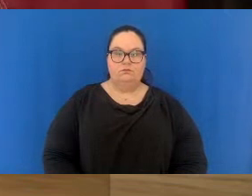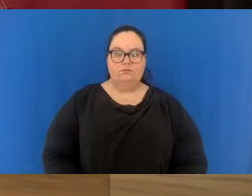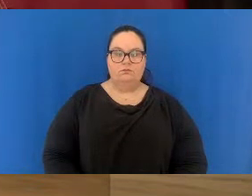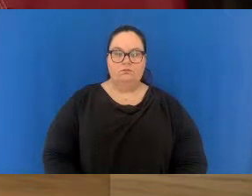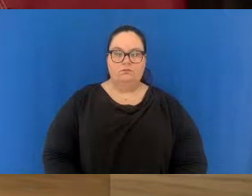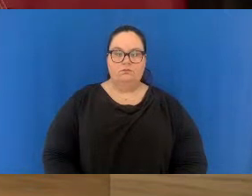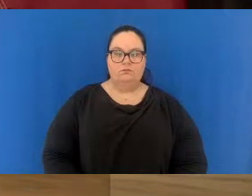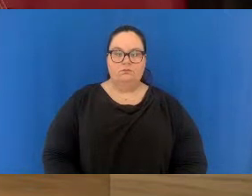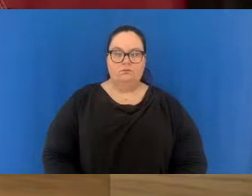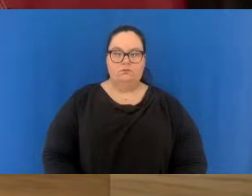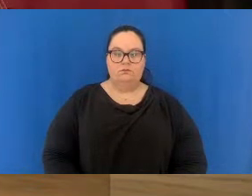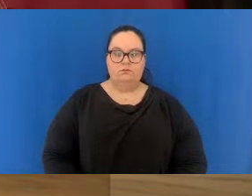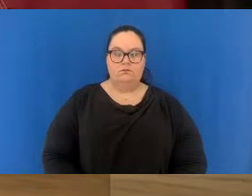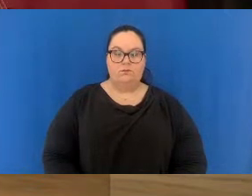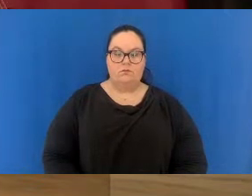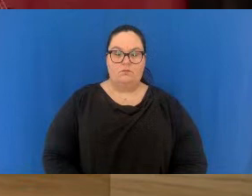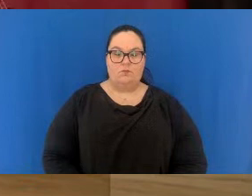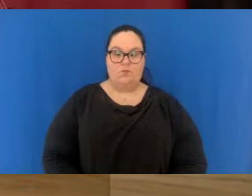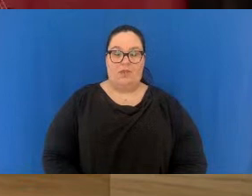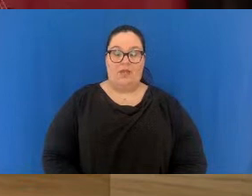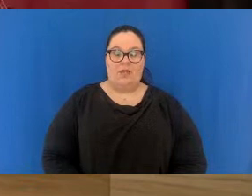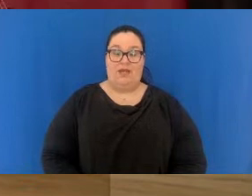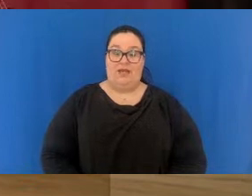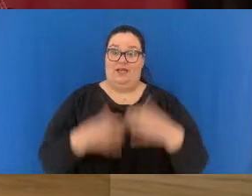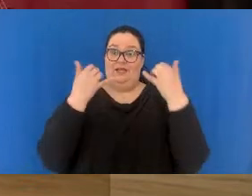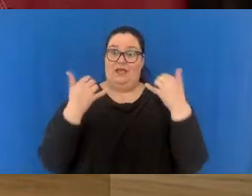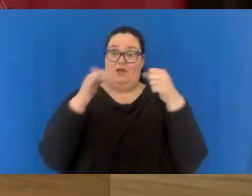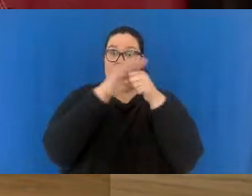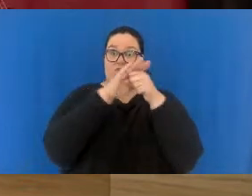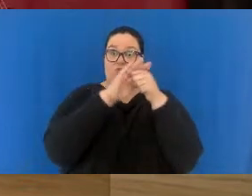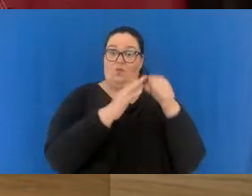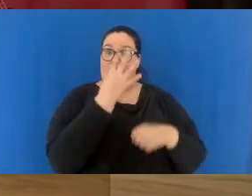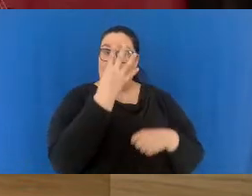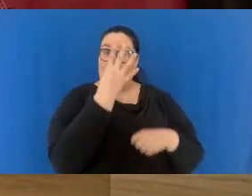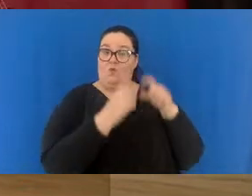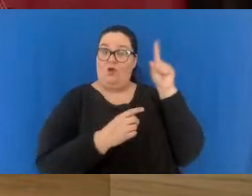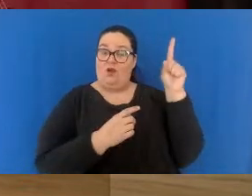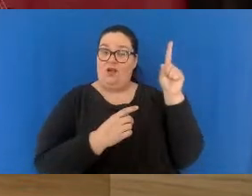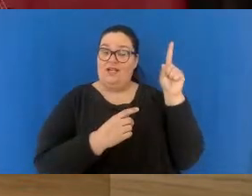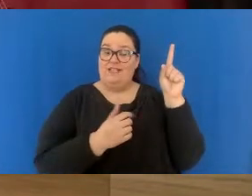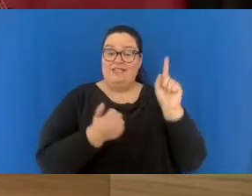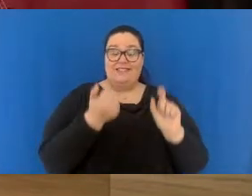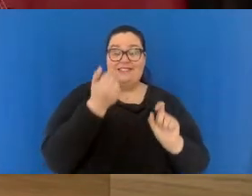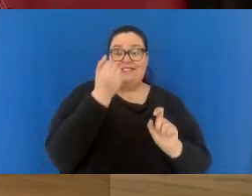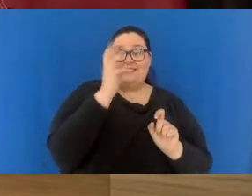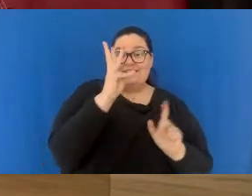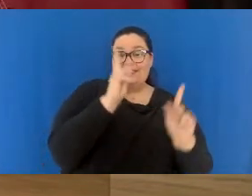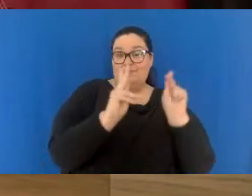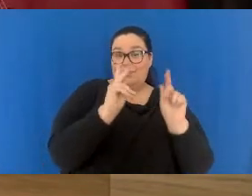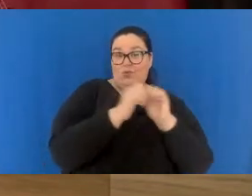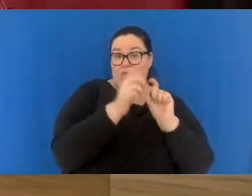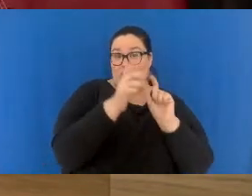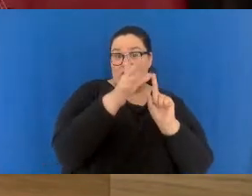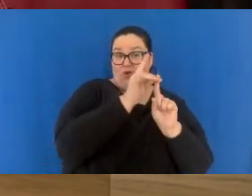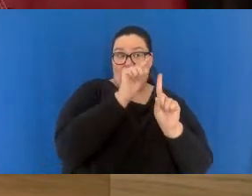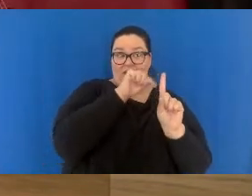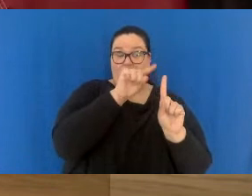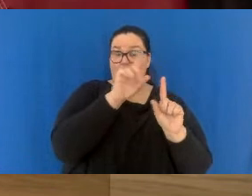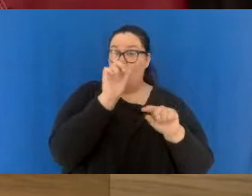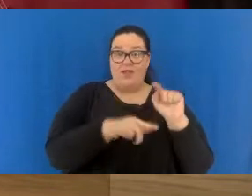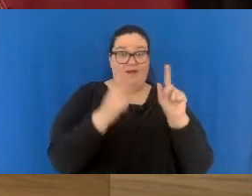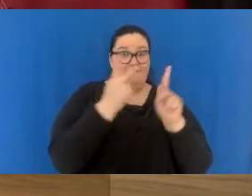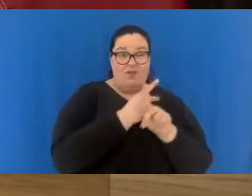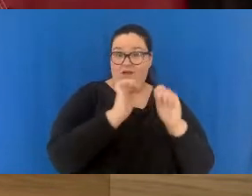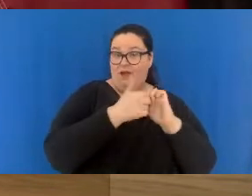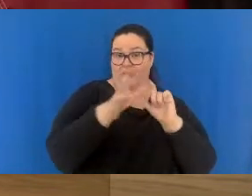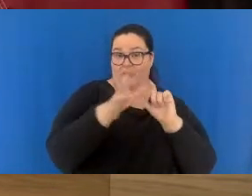We now have as many as 16 confirmed cases of community transmission, cases where we cannot trace the origin of an infection to an existing